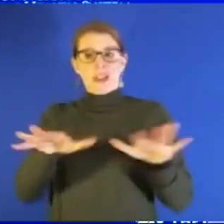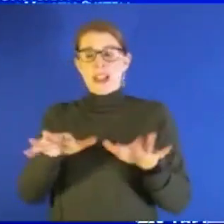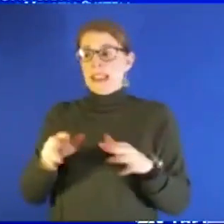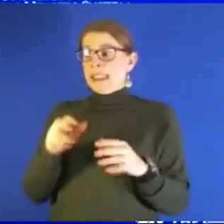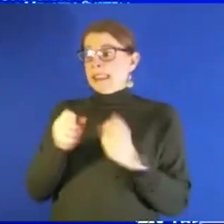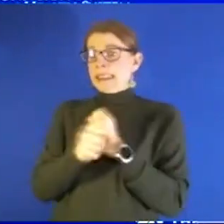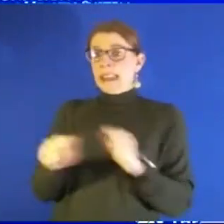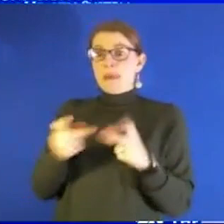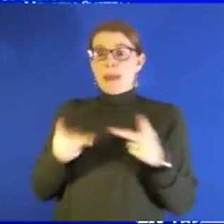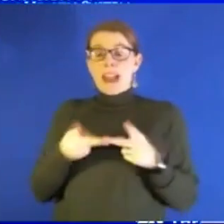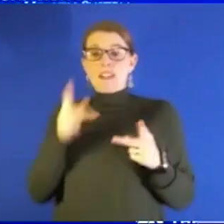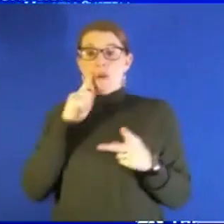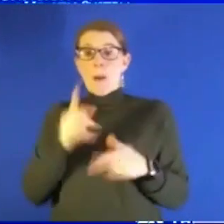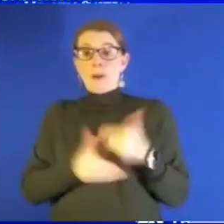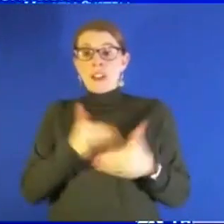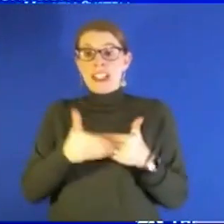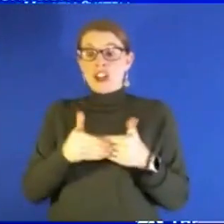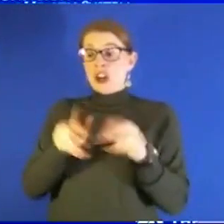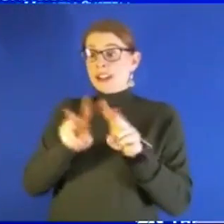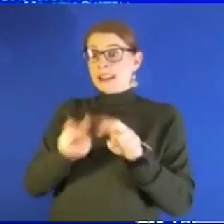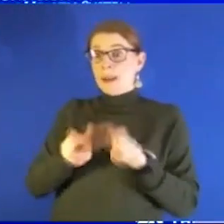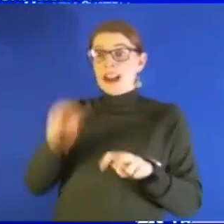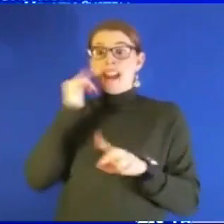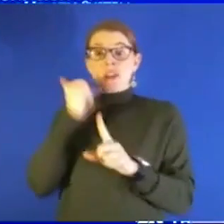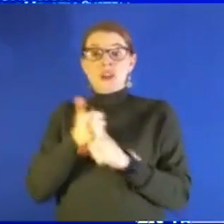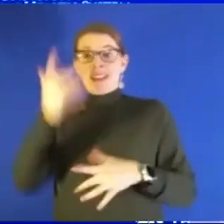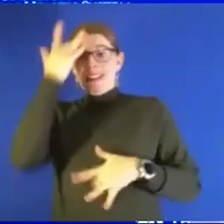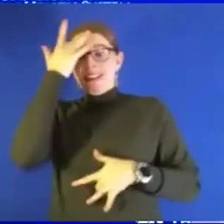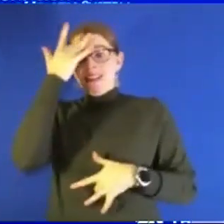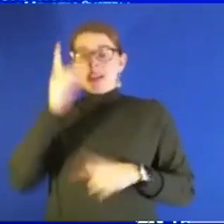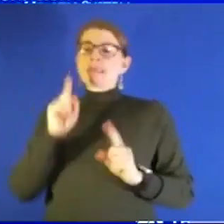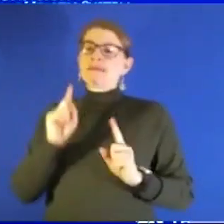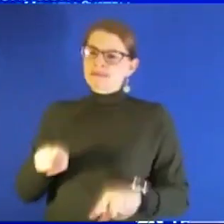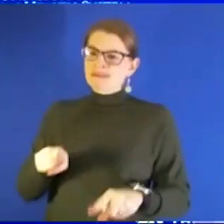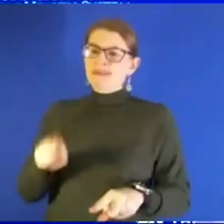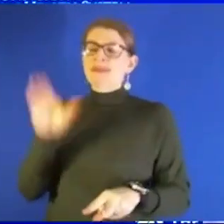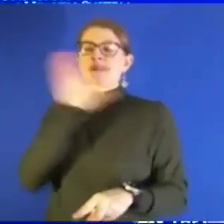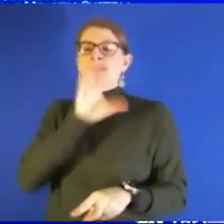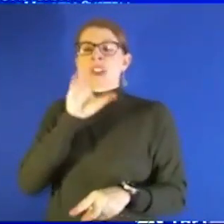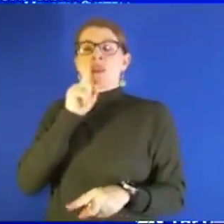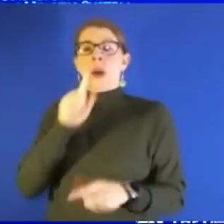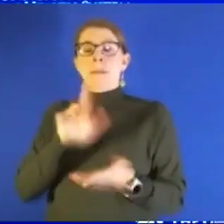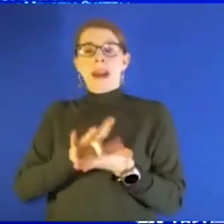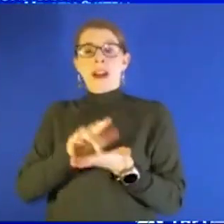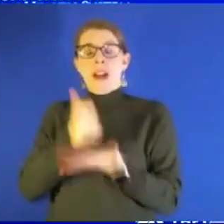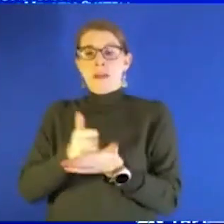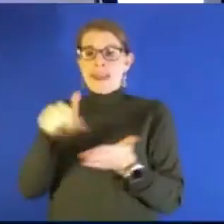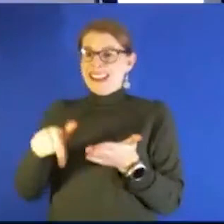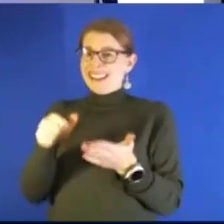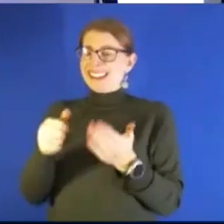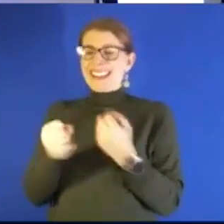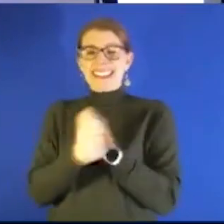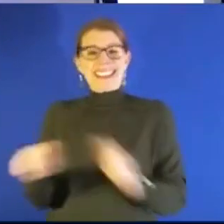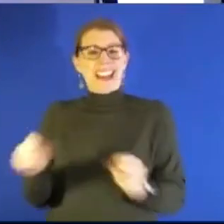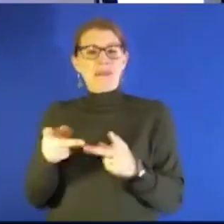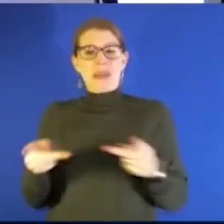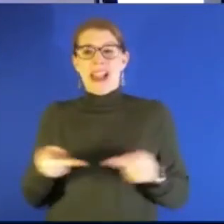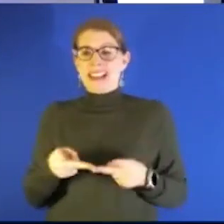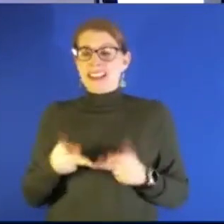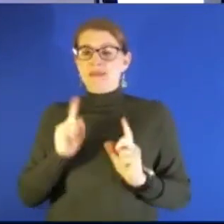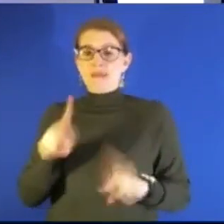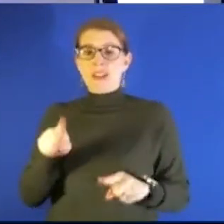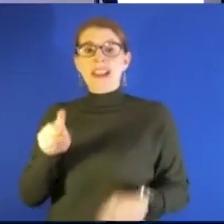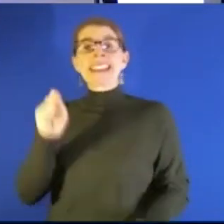get examined. If you are ill, you need to come seek medical help. This is a safe place to do that. So yes, Rachel, please